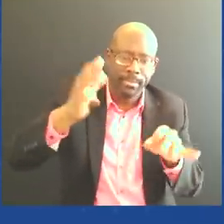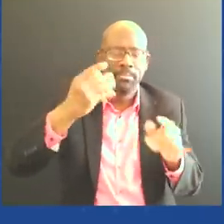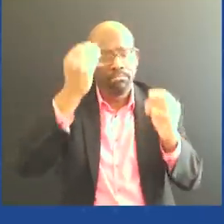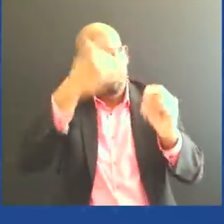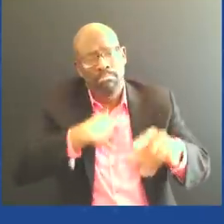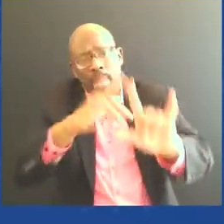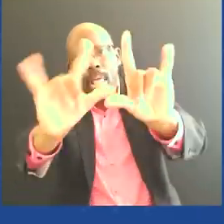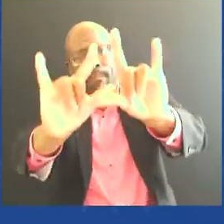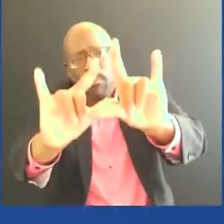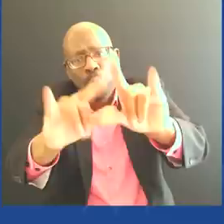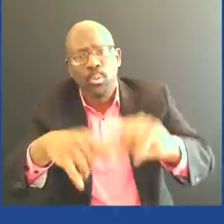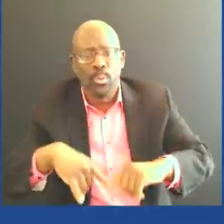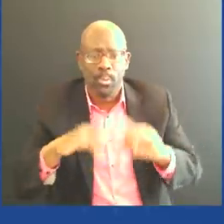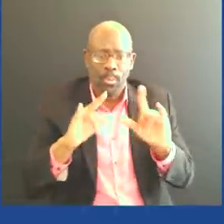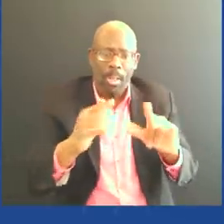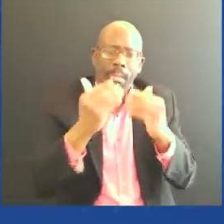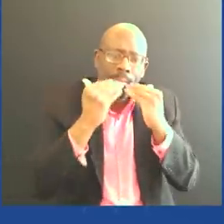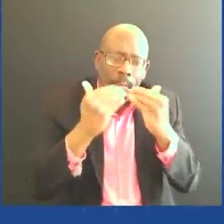everything.